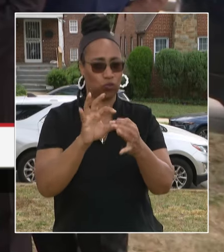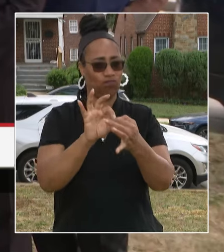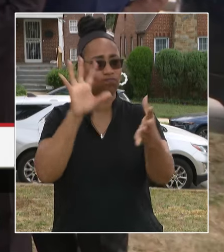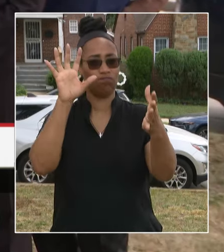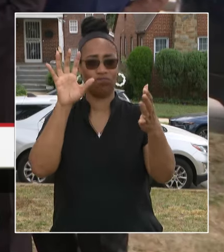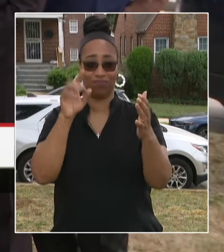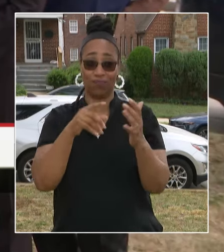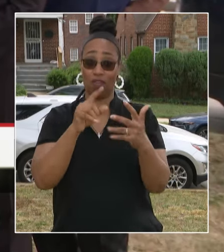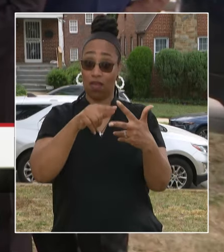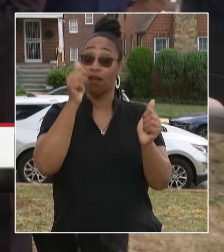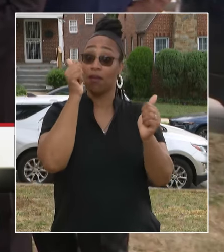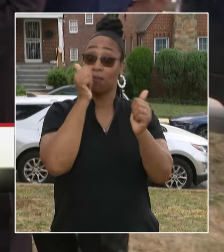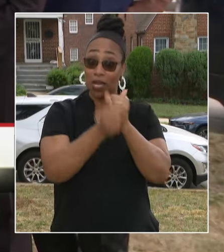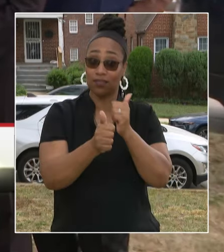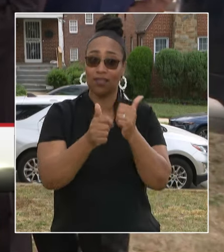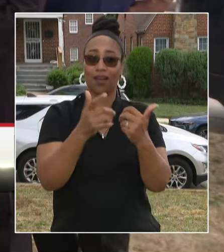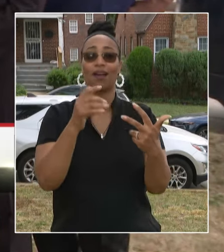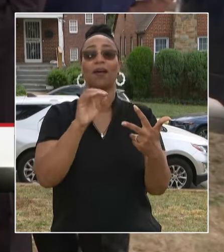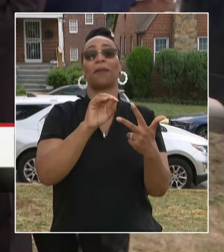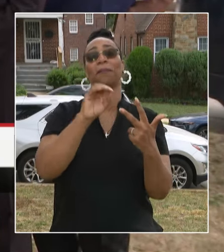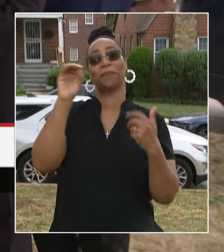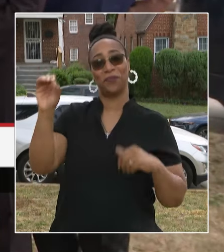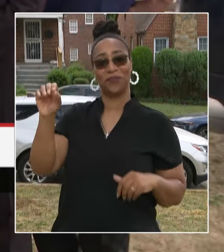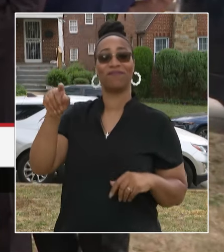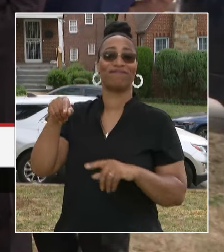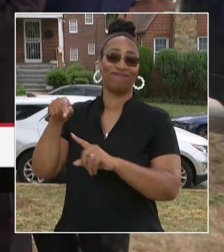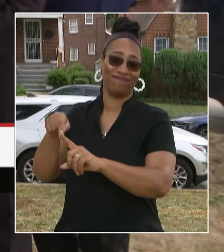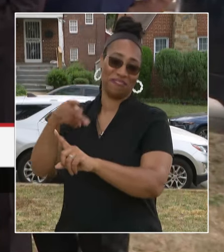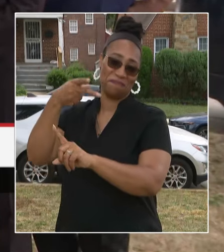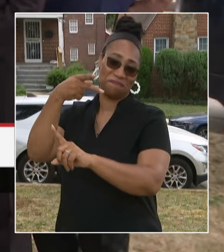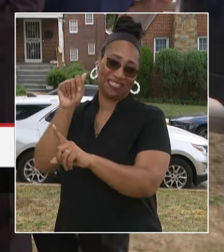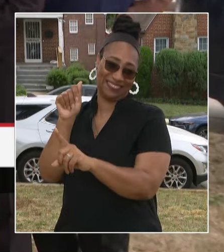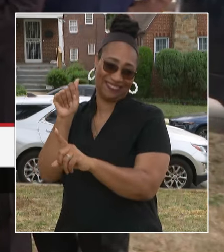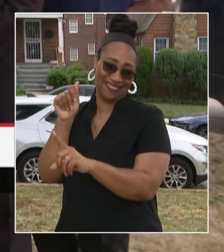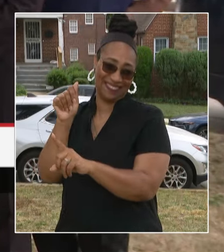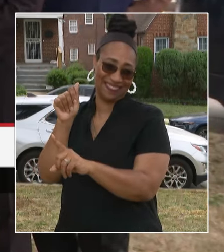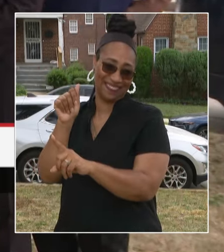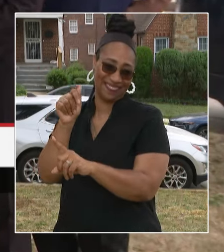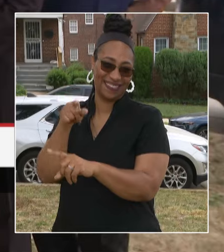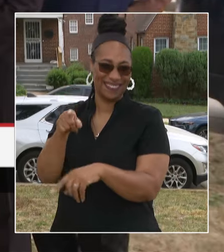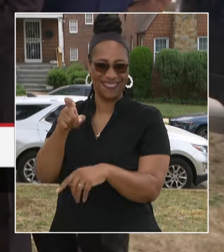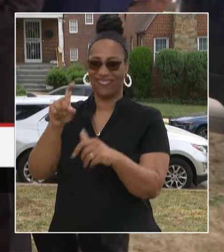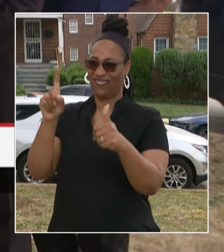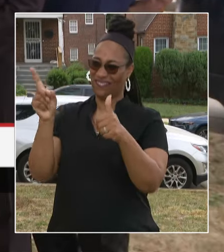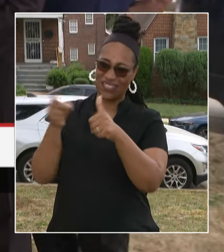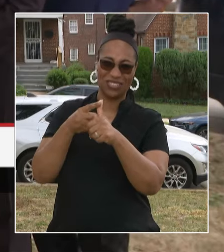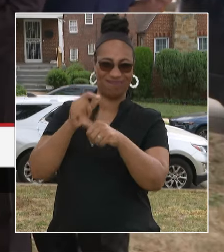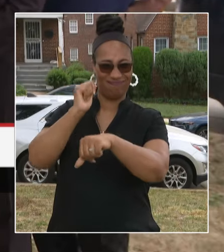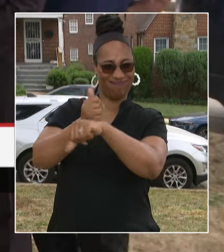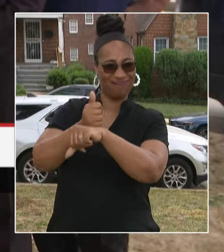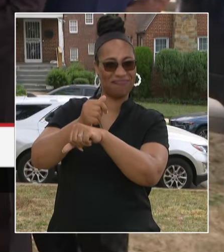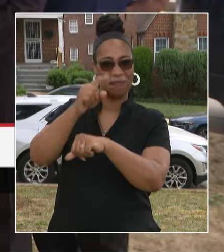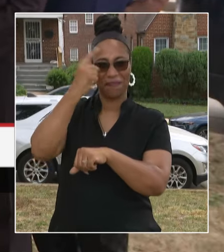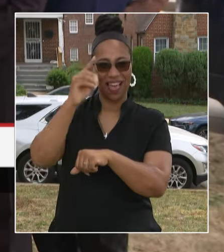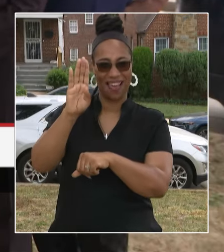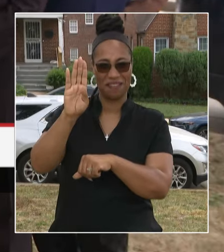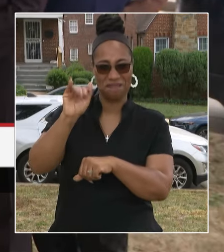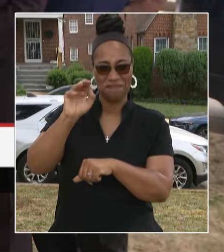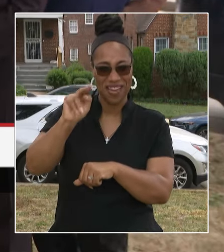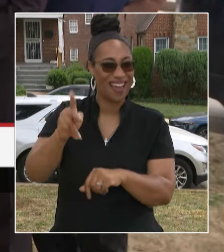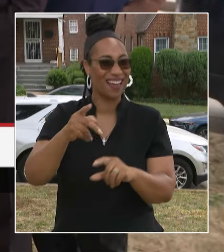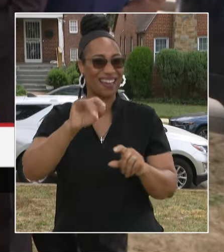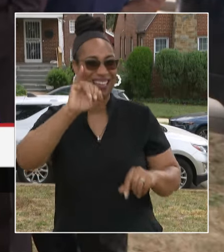Pennsylvania. In Philadelphia, Pennsylvania, he established the first black bank, the first black insurance company, and established a